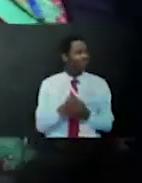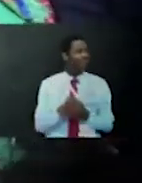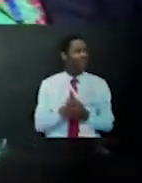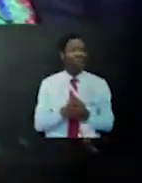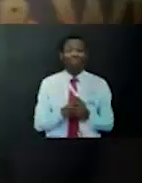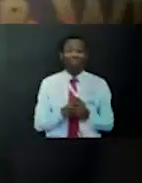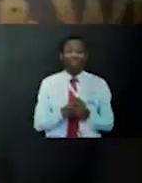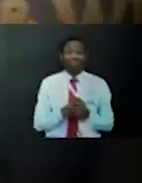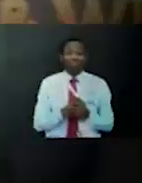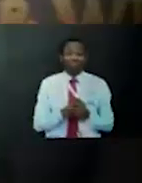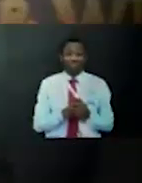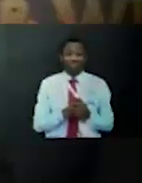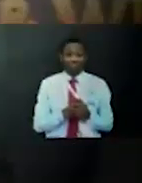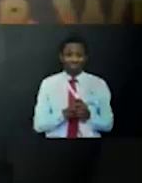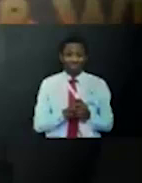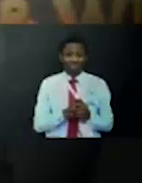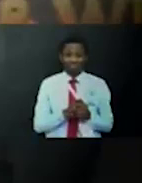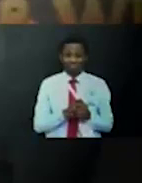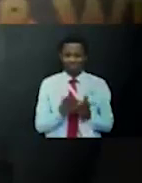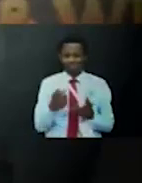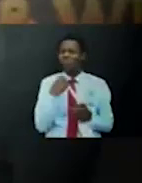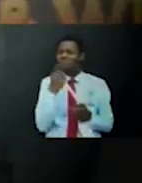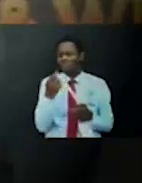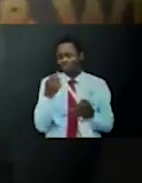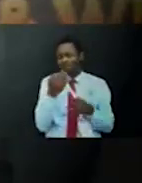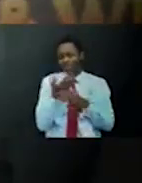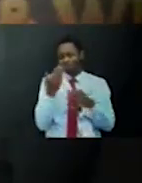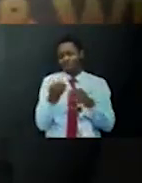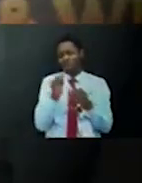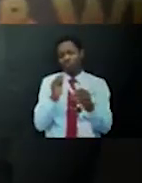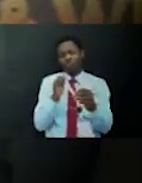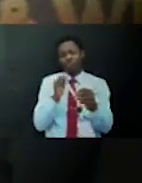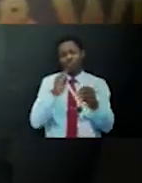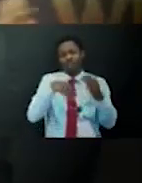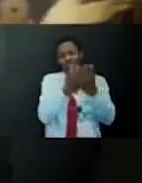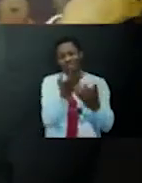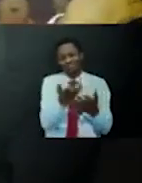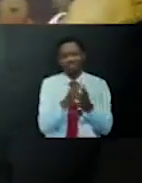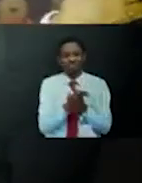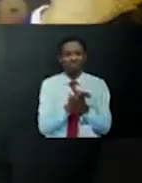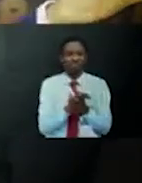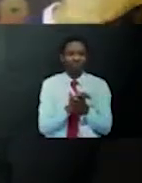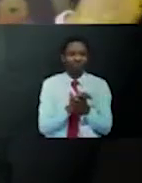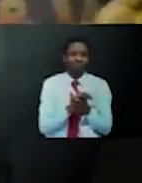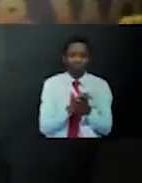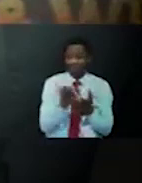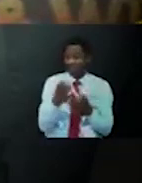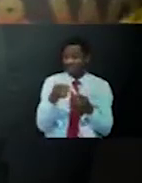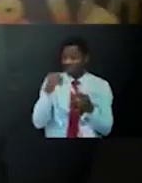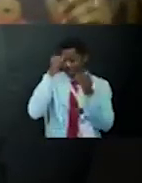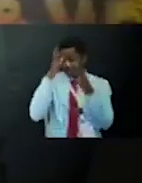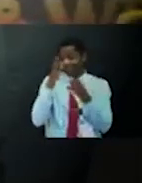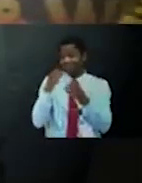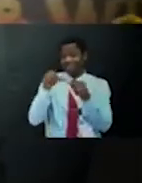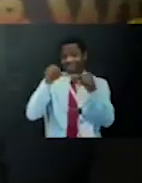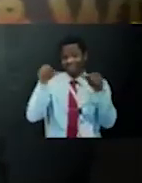So if you don't know, let me tell you before you get there. Yeah. You see, one thing is that our fathers, the area heads, we